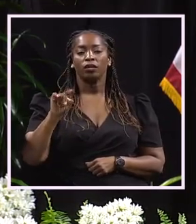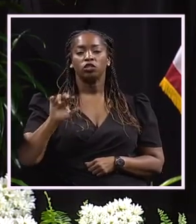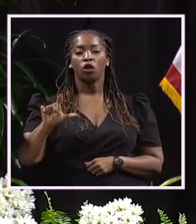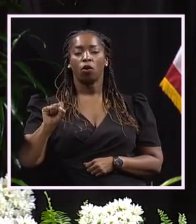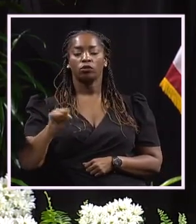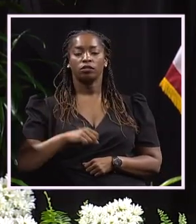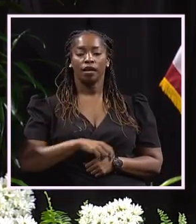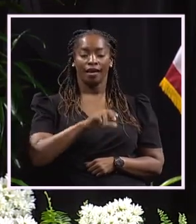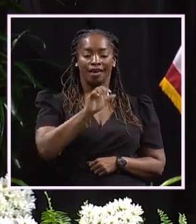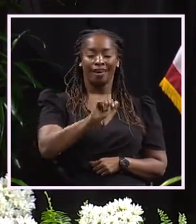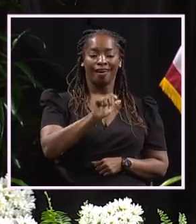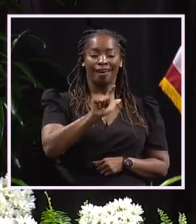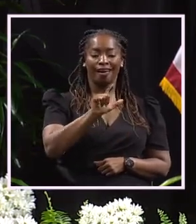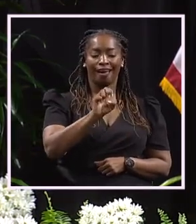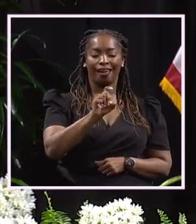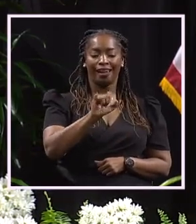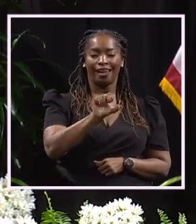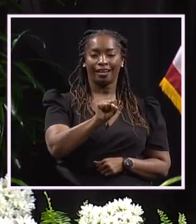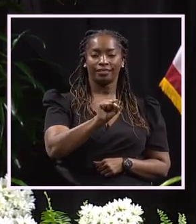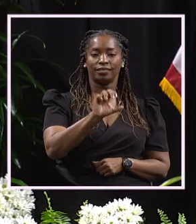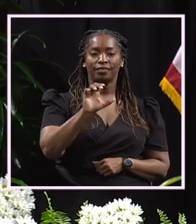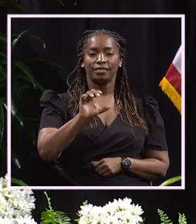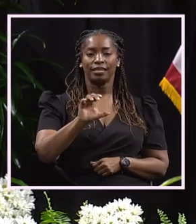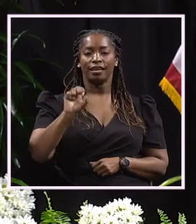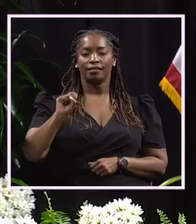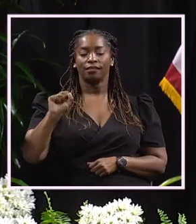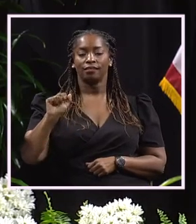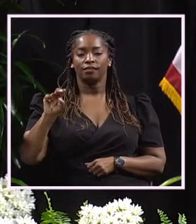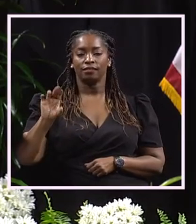Alexis C. Sanchez.